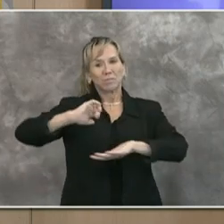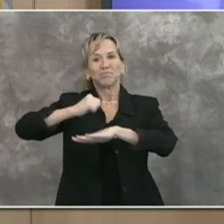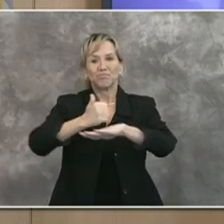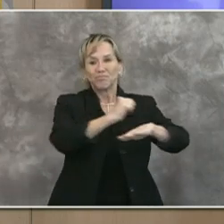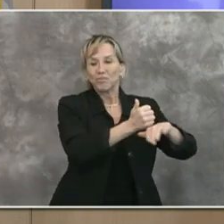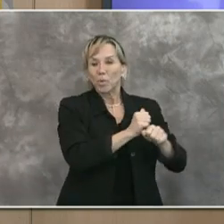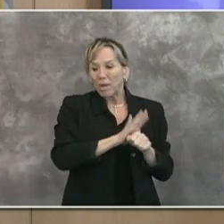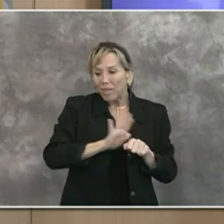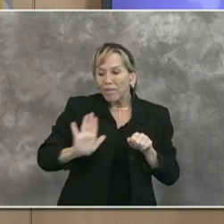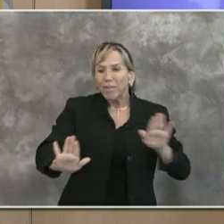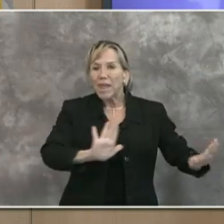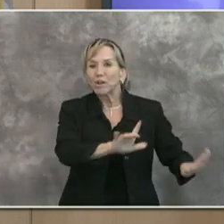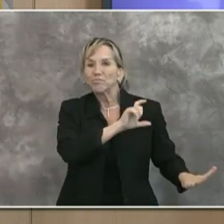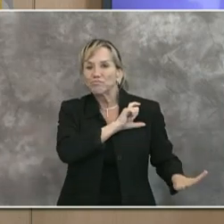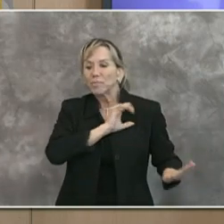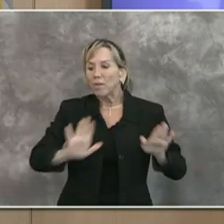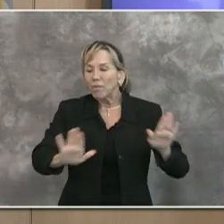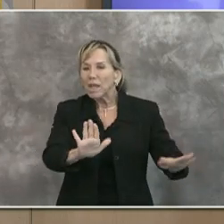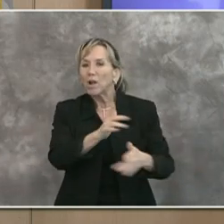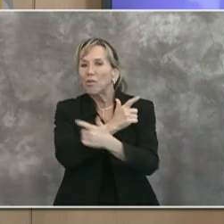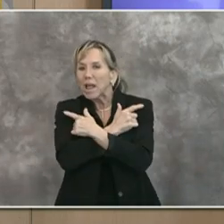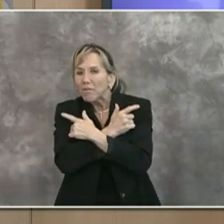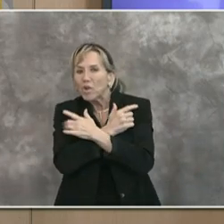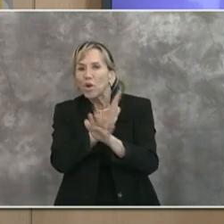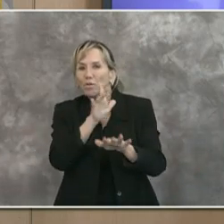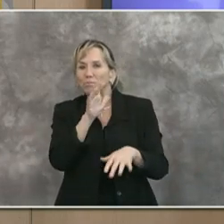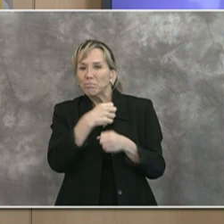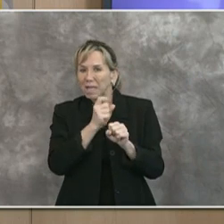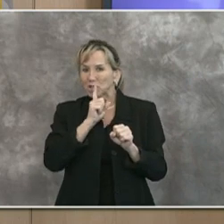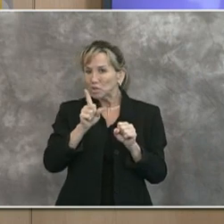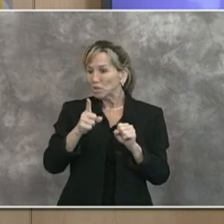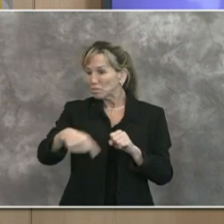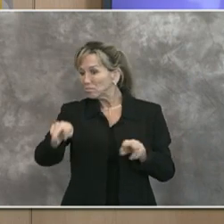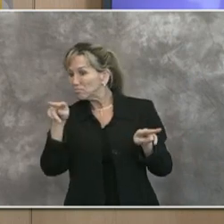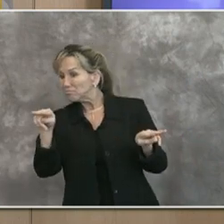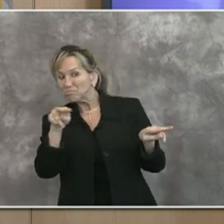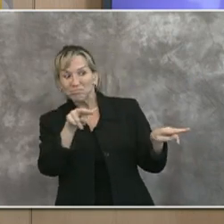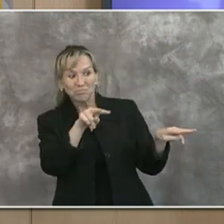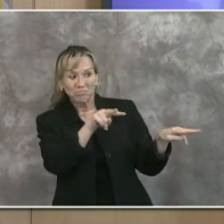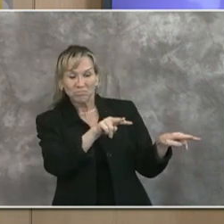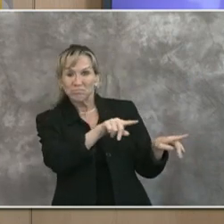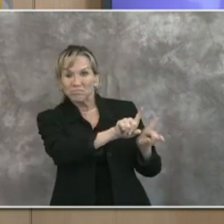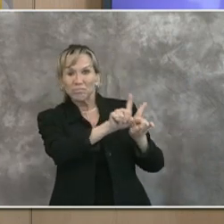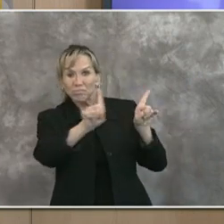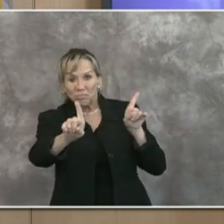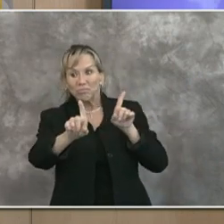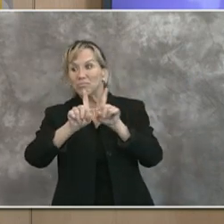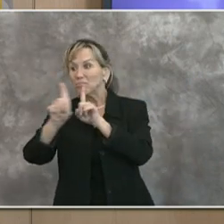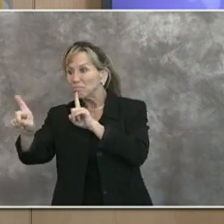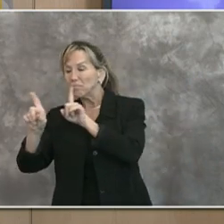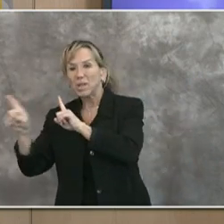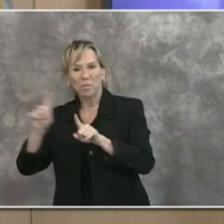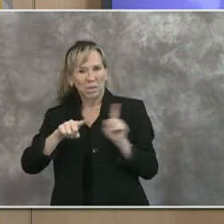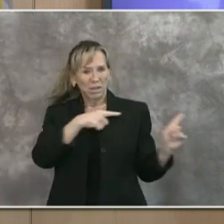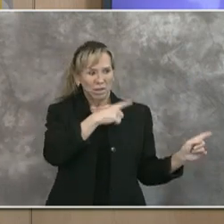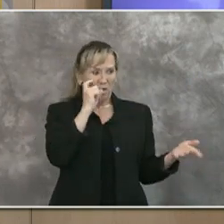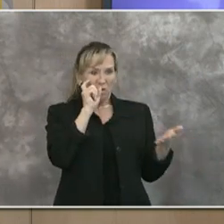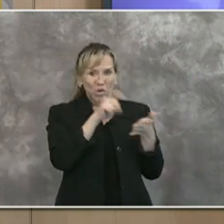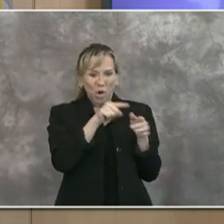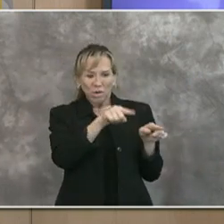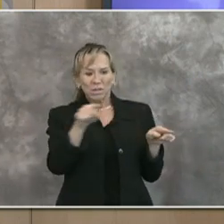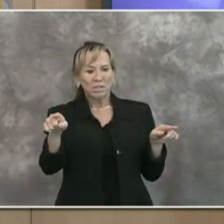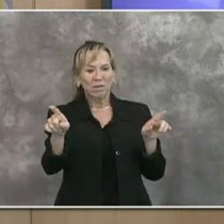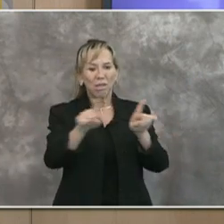their lifeguards, with their city staff to ensure physical distancing. And if there's ever a point at which physical distancing cannot be ensured,